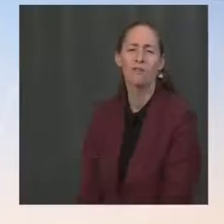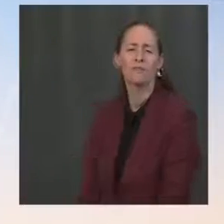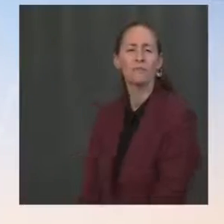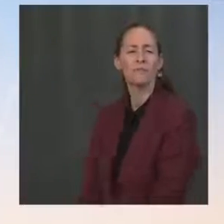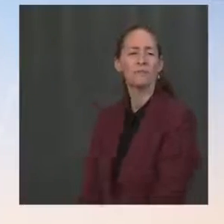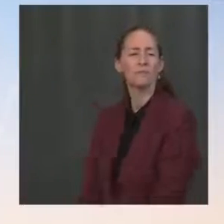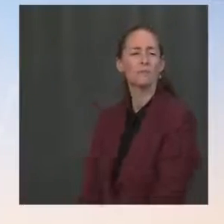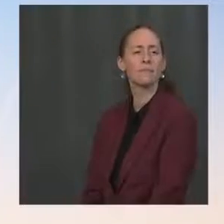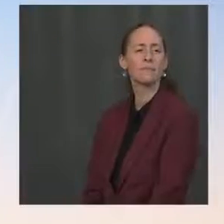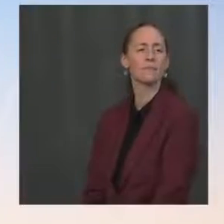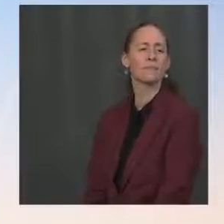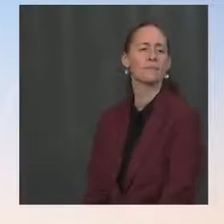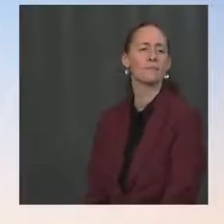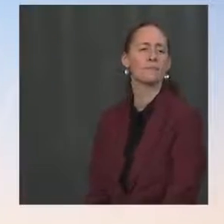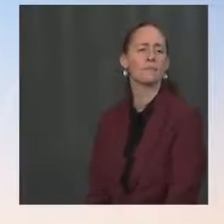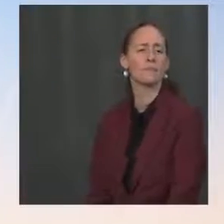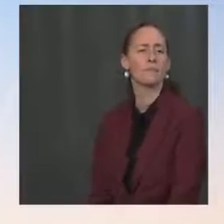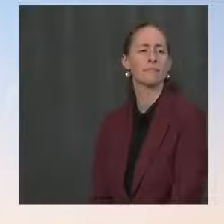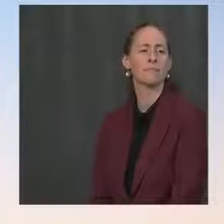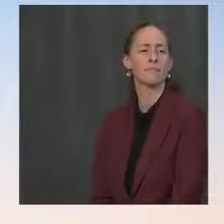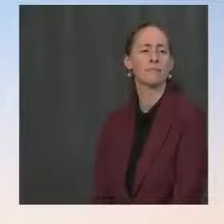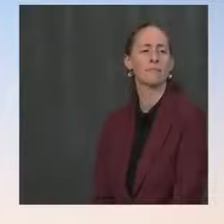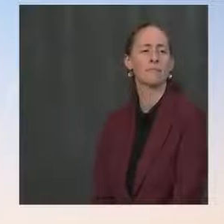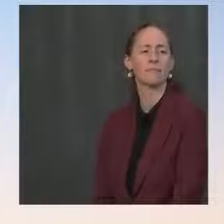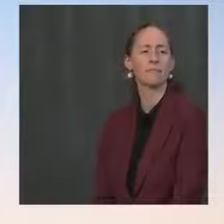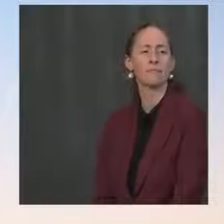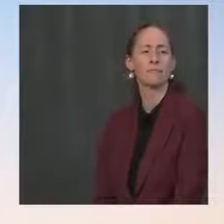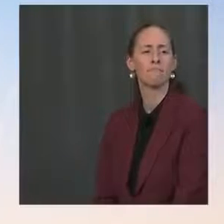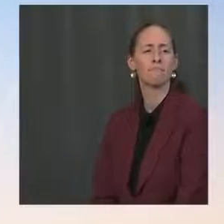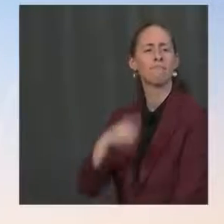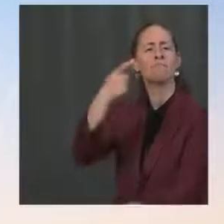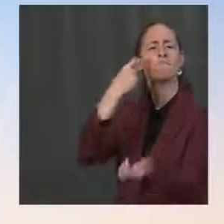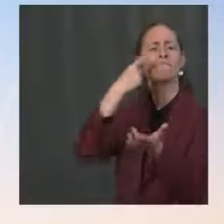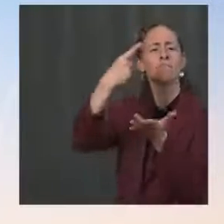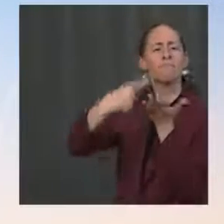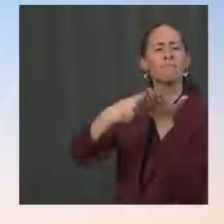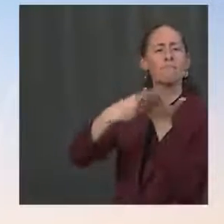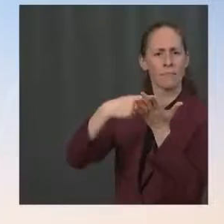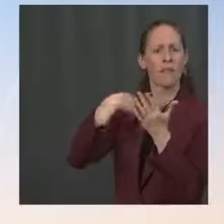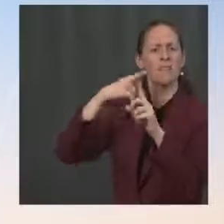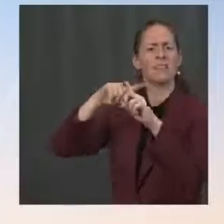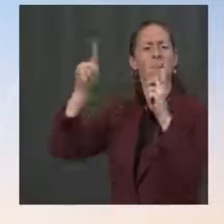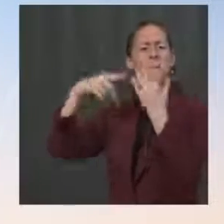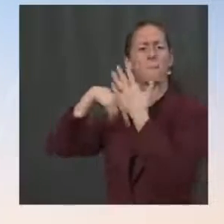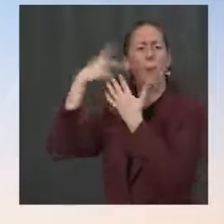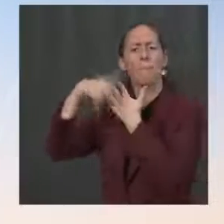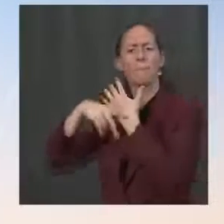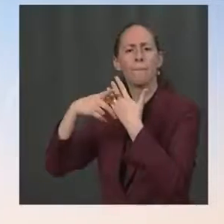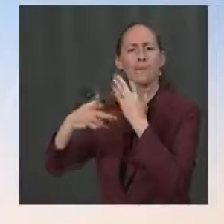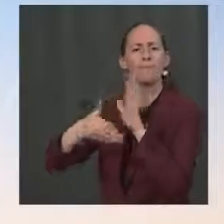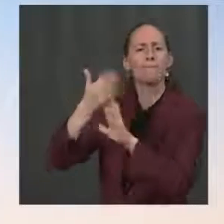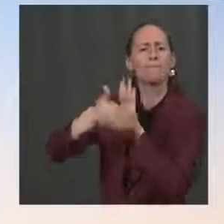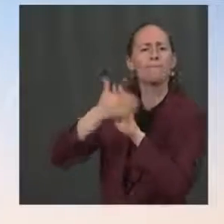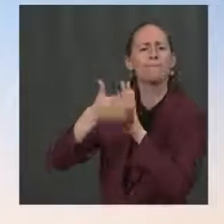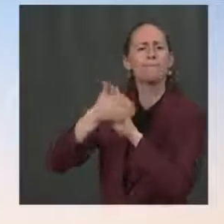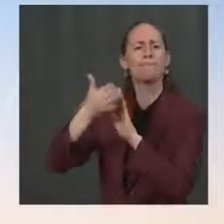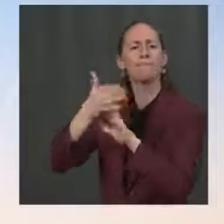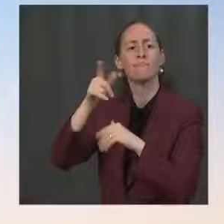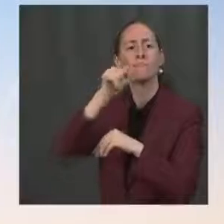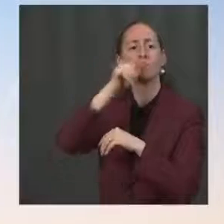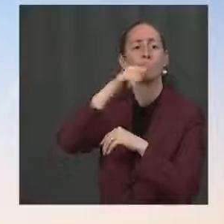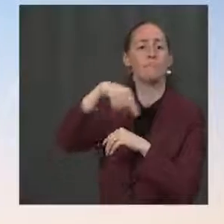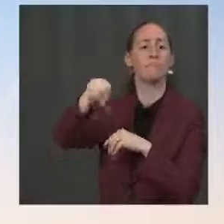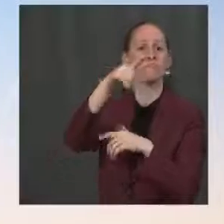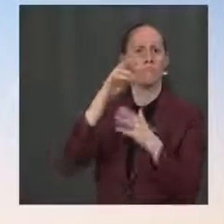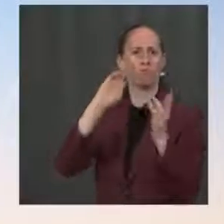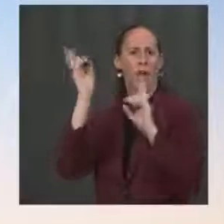in an answer to Caitlin, that there were other operations or methods of getting Americans to the airport, particularly given what's happened today.